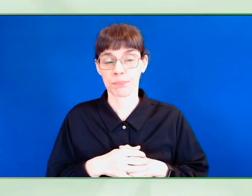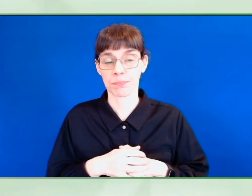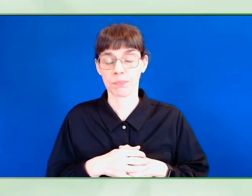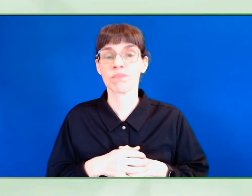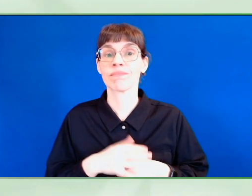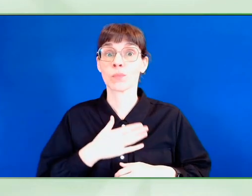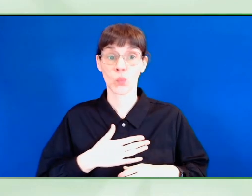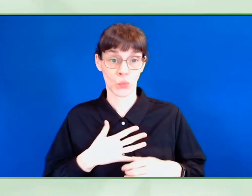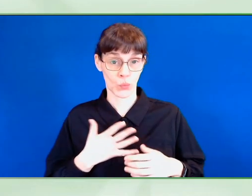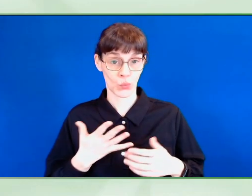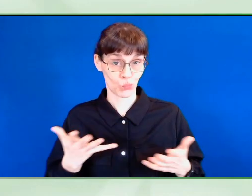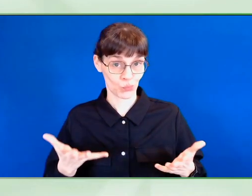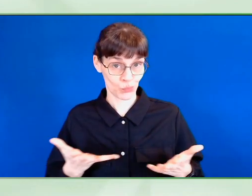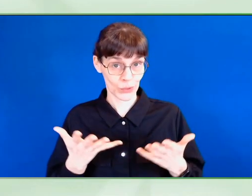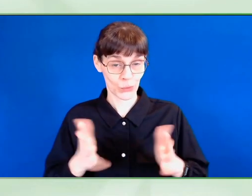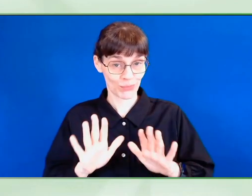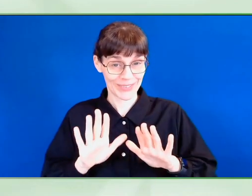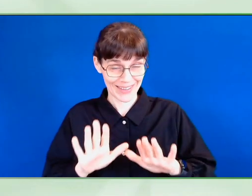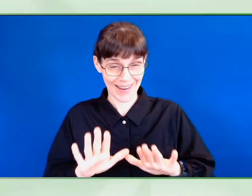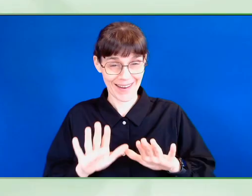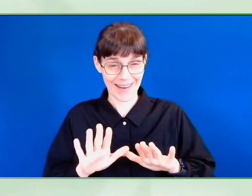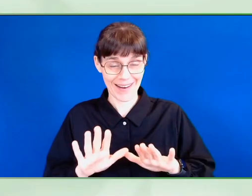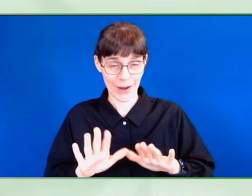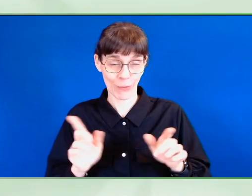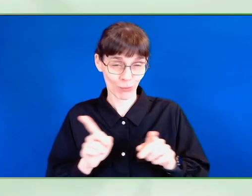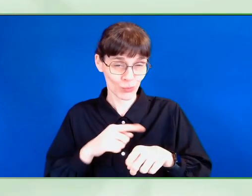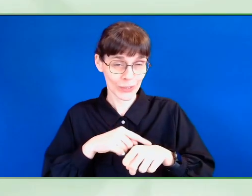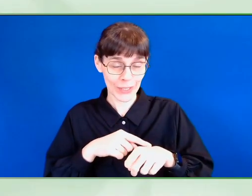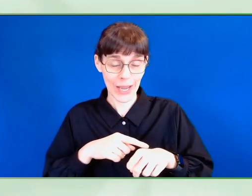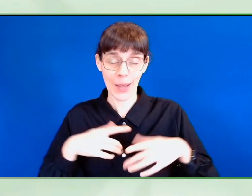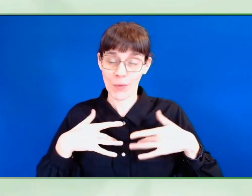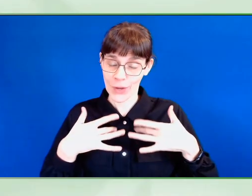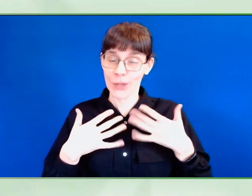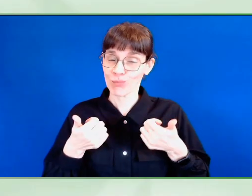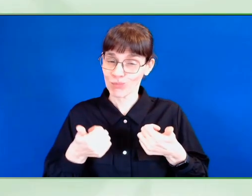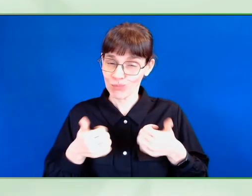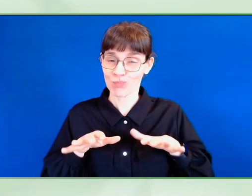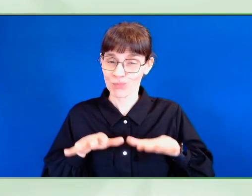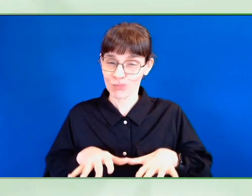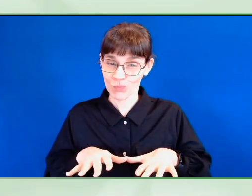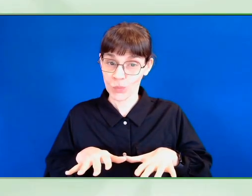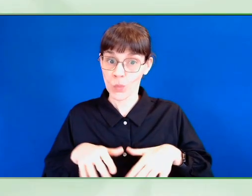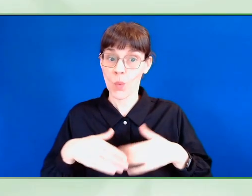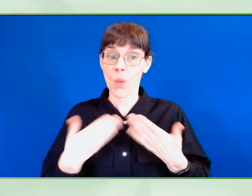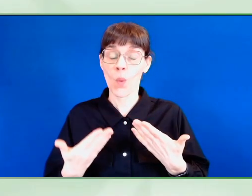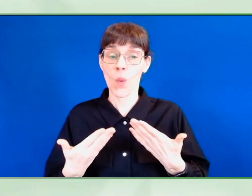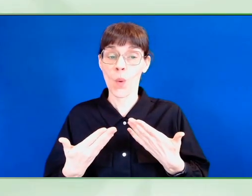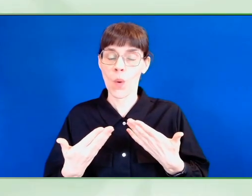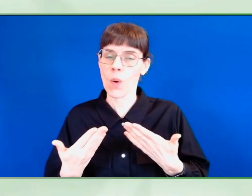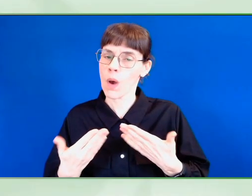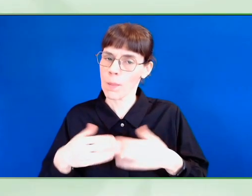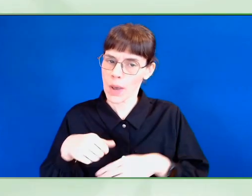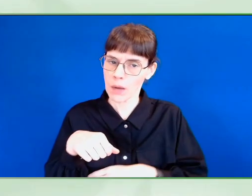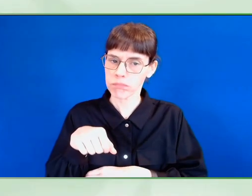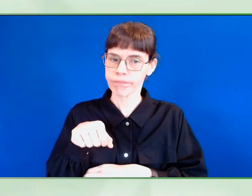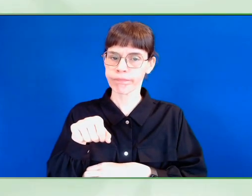here for a moment if that feels good, or you can come back into your seated neutral position. But I want you